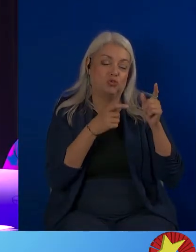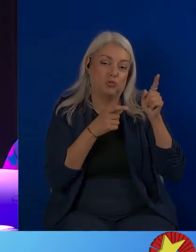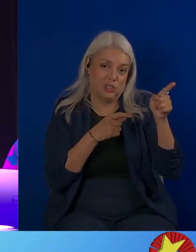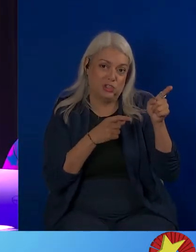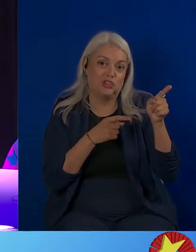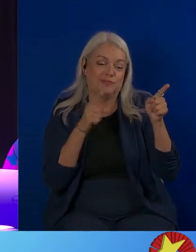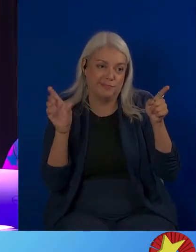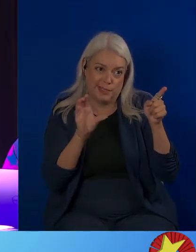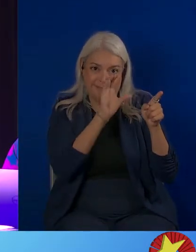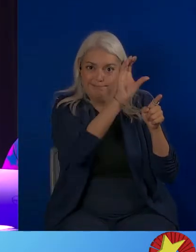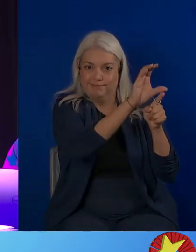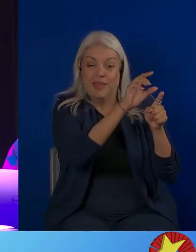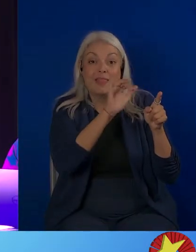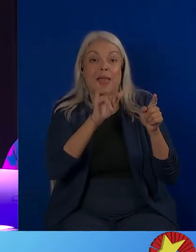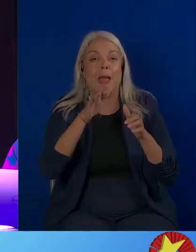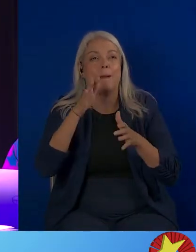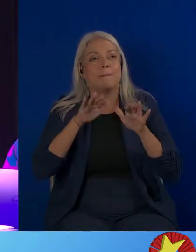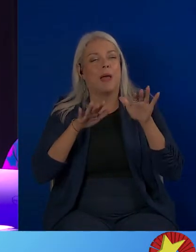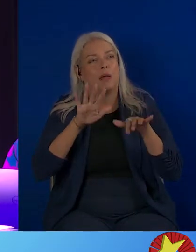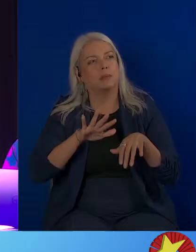that remained was about